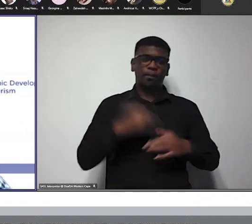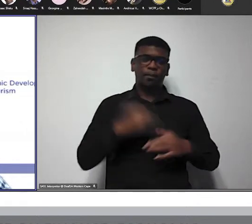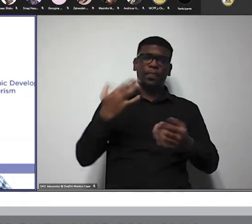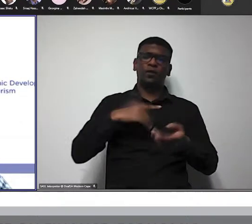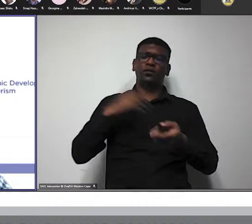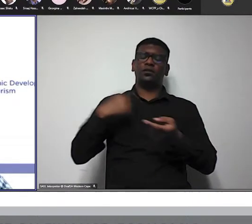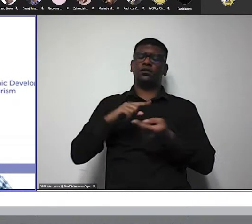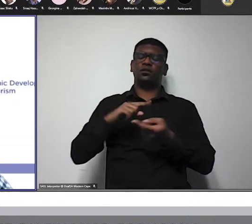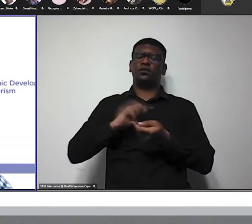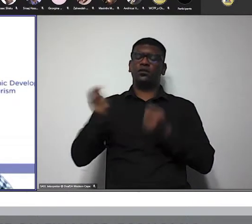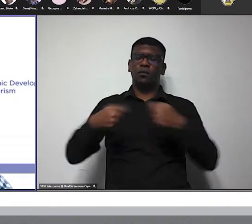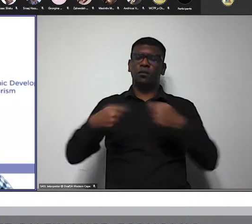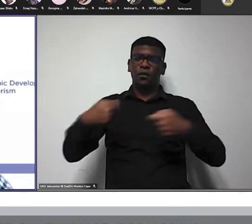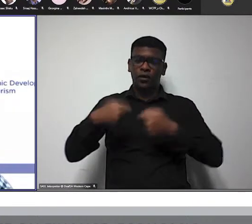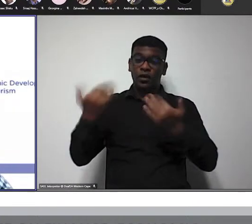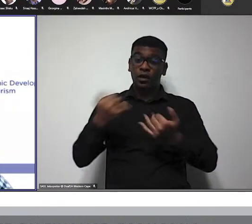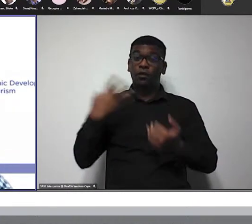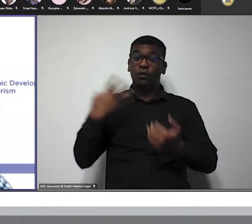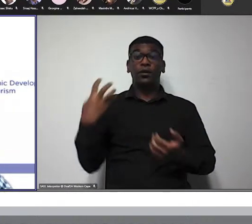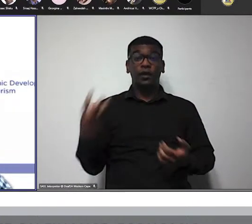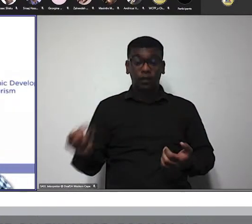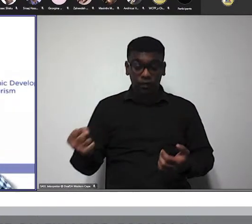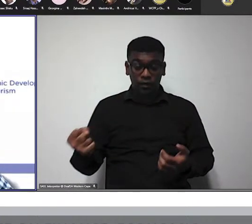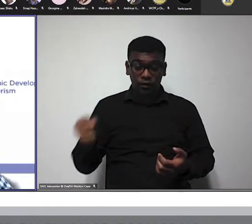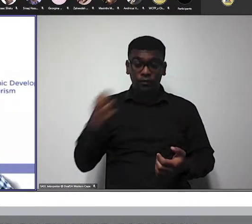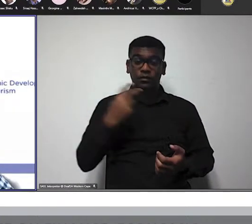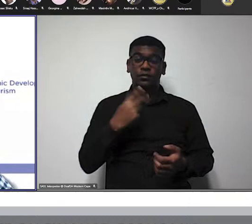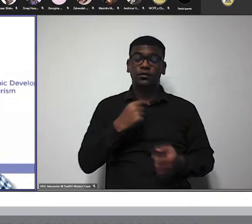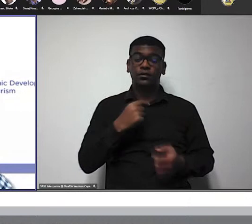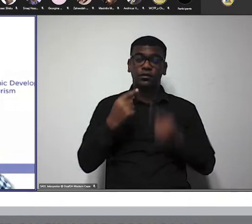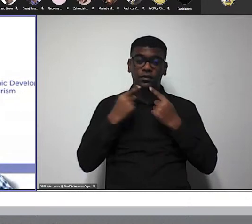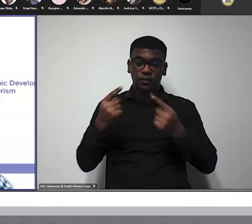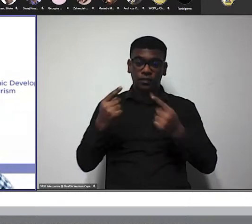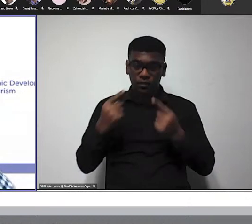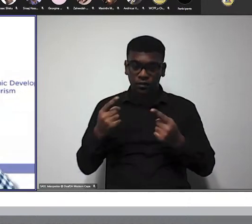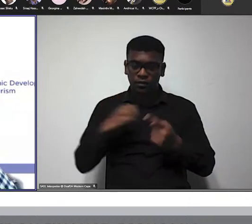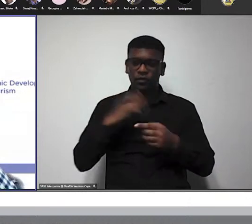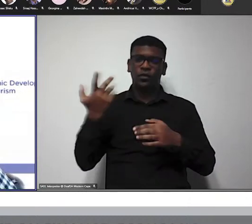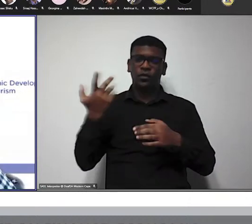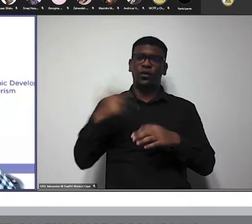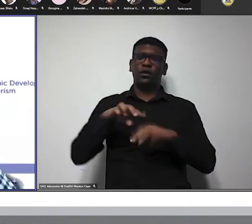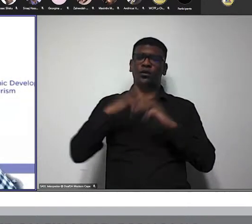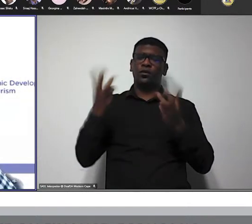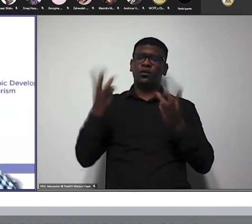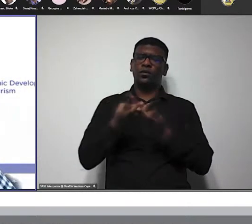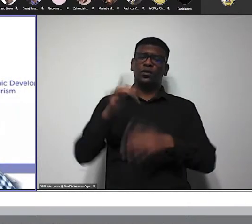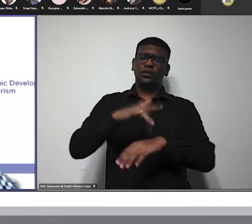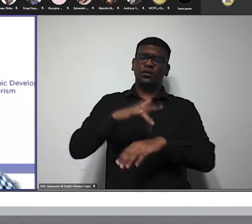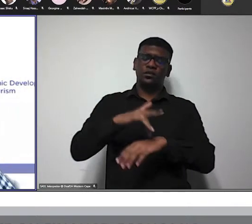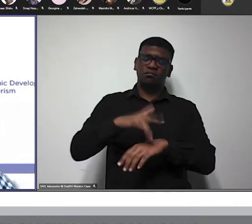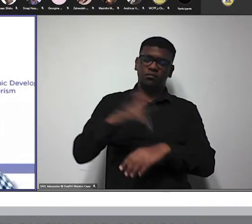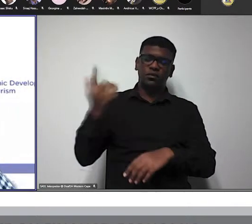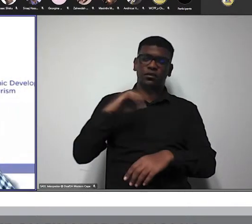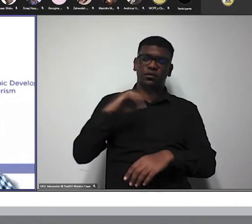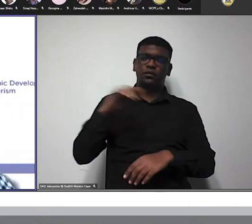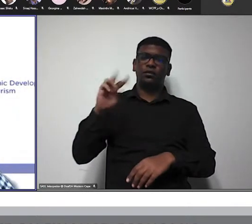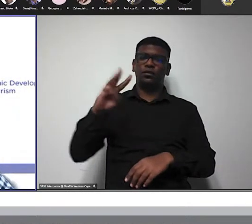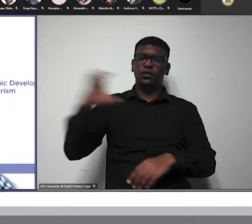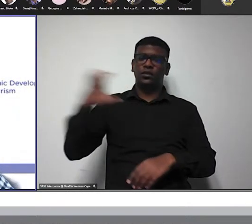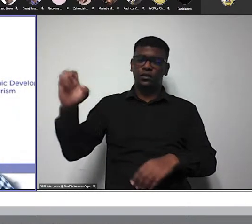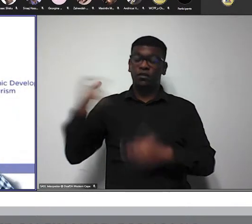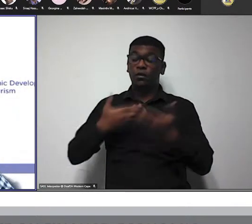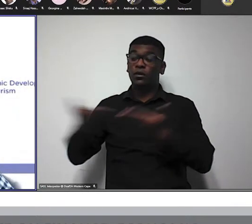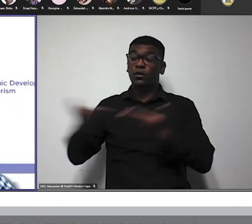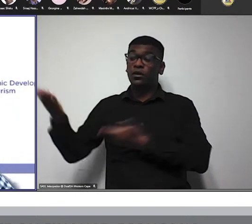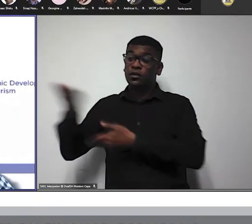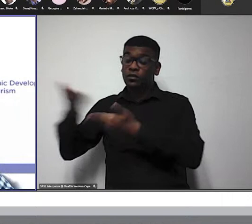have the ability to say, in the across the world, where do we want to position the Western Cape with, from an export potential